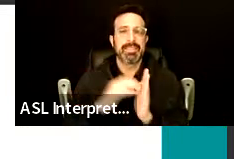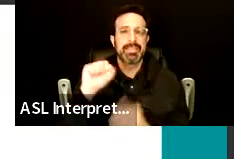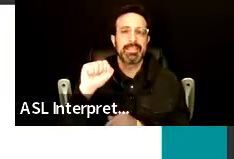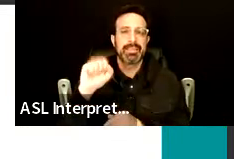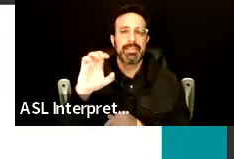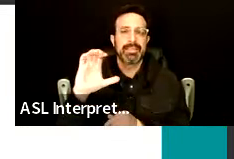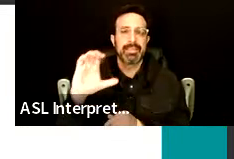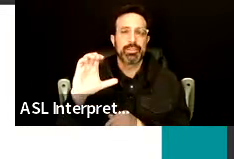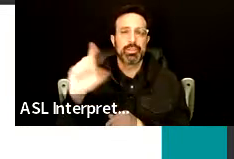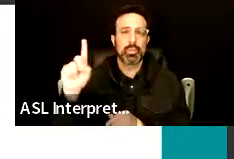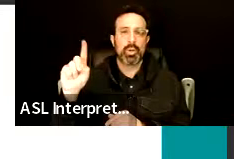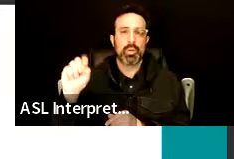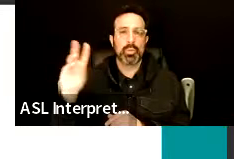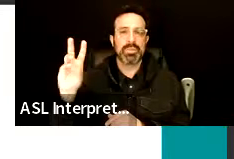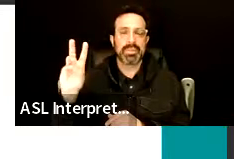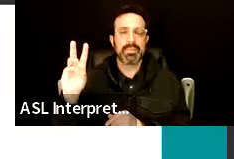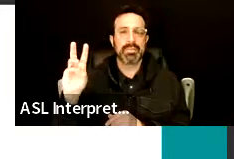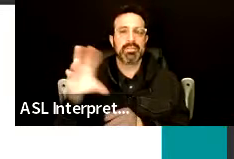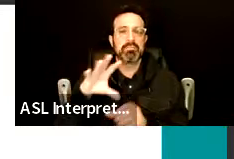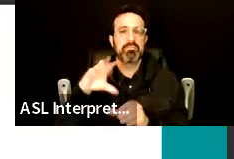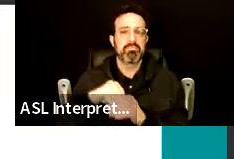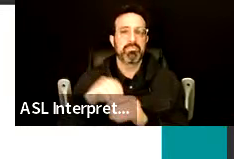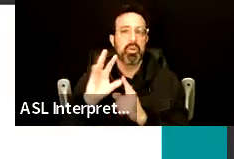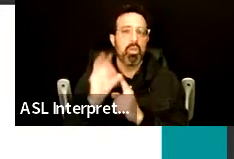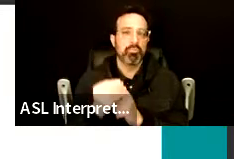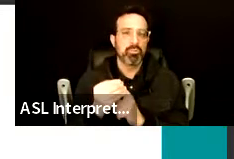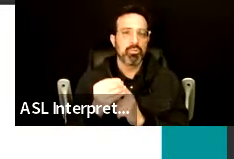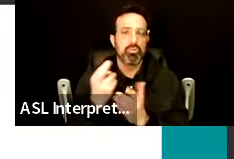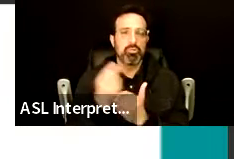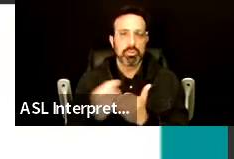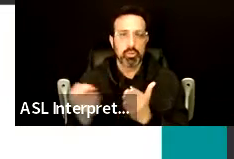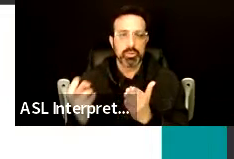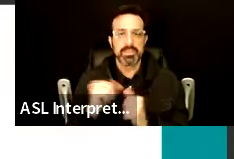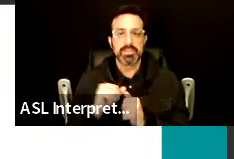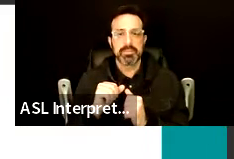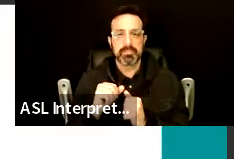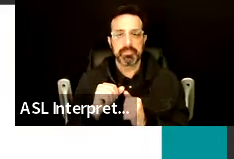cultural resources. Thanks, Cassie. And slide, please.